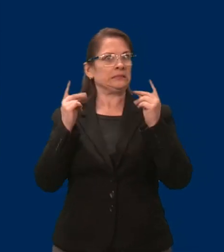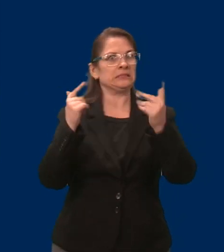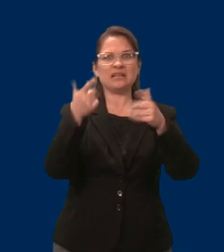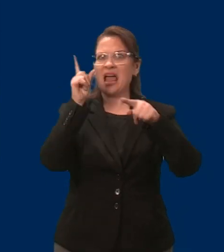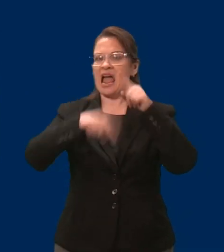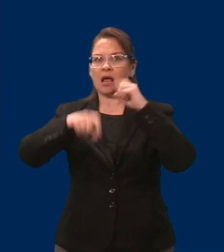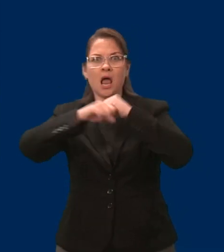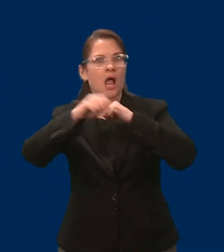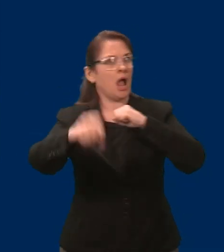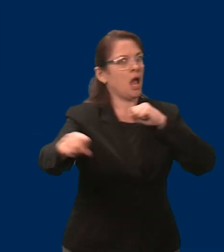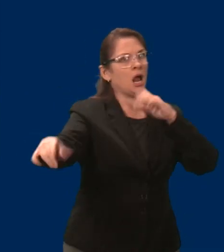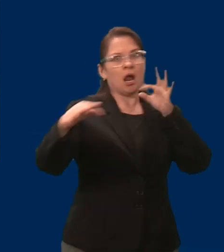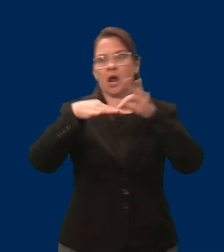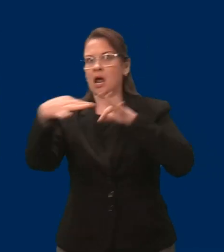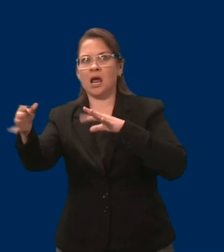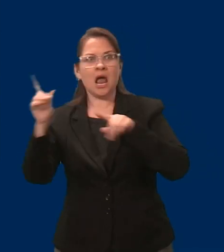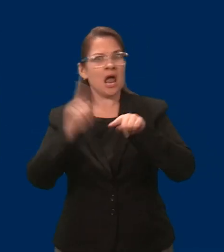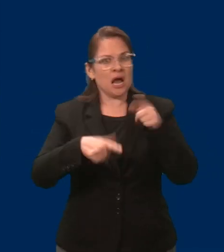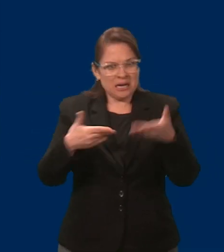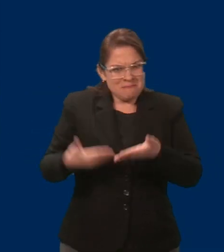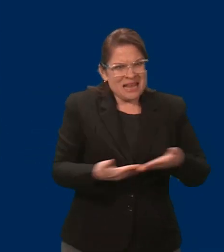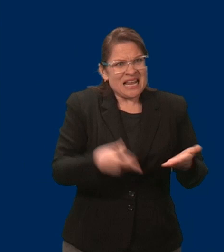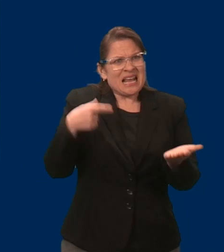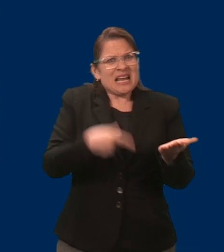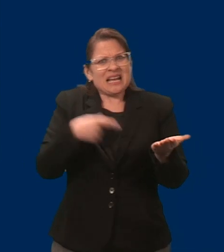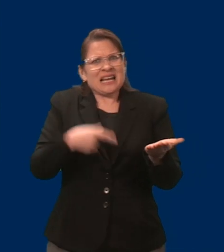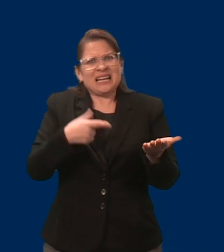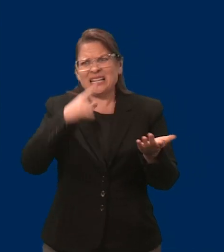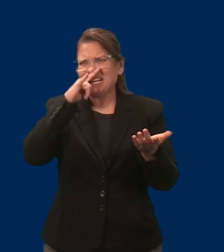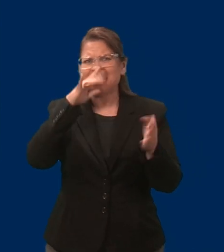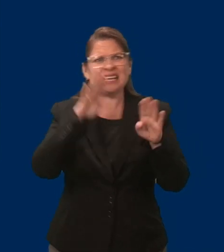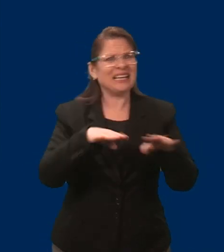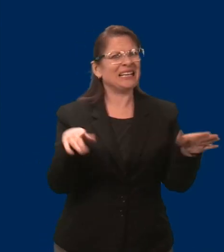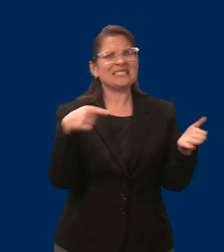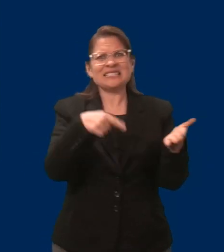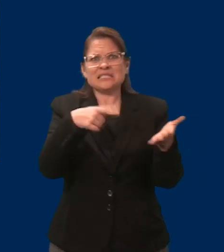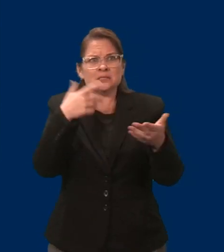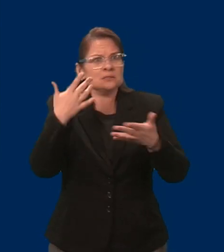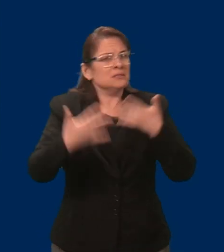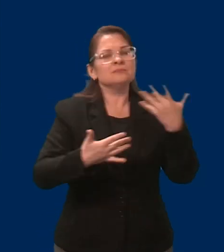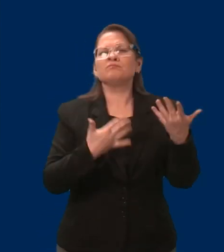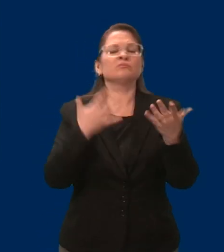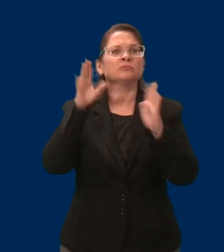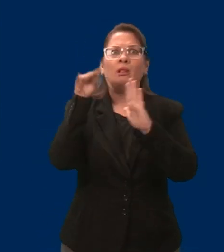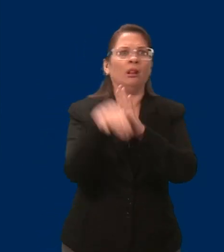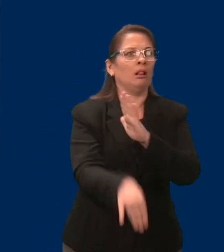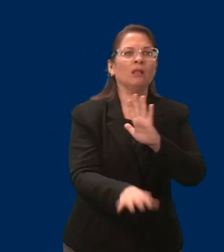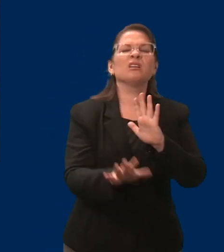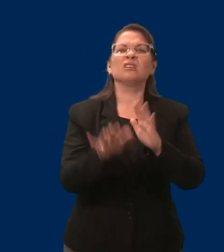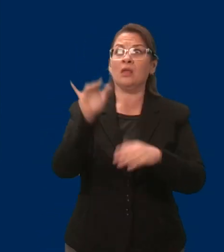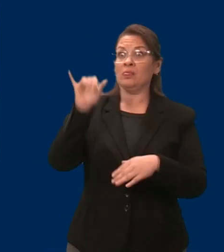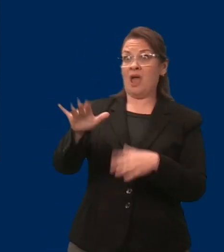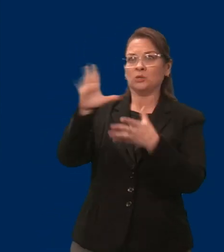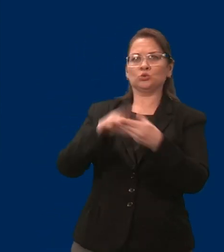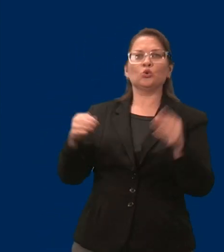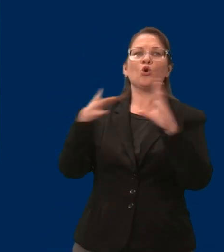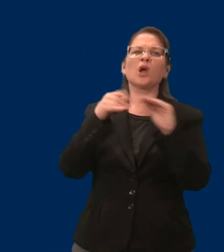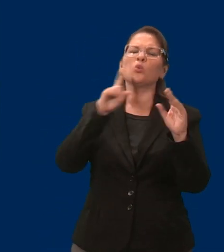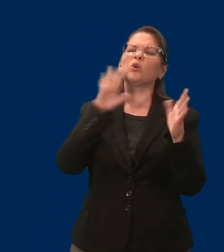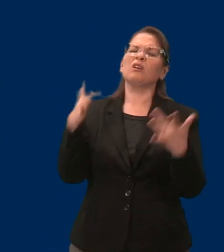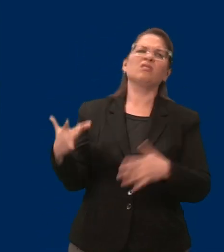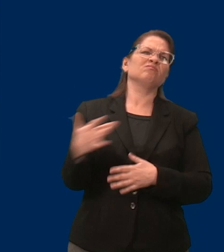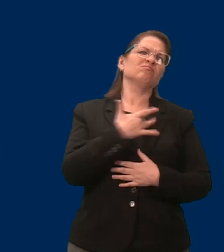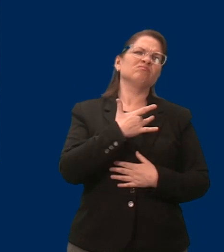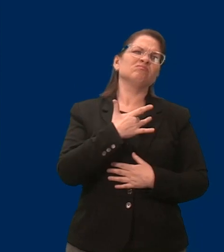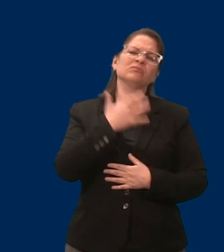that child is suffering, or that adult is suffering. And so, I'm so thankful you're willing to take what you went through with your